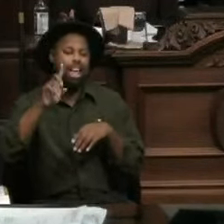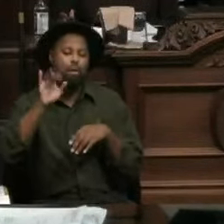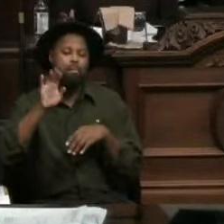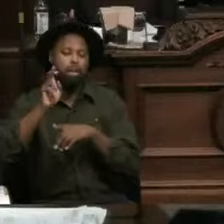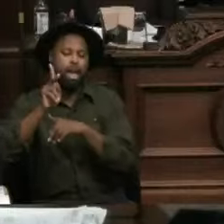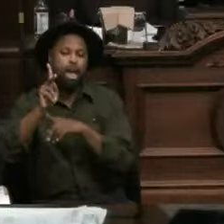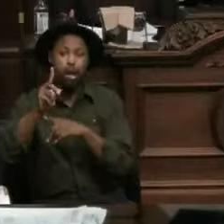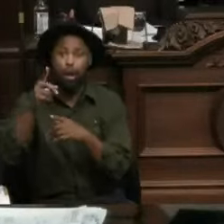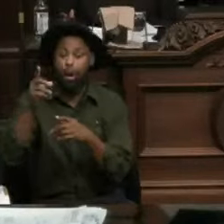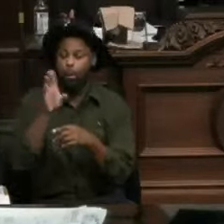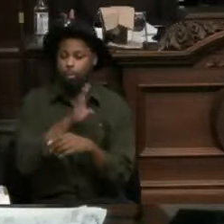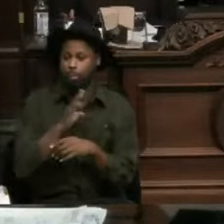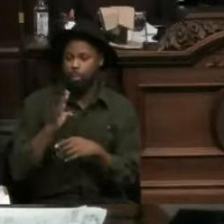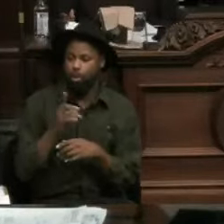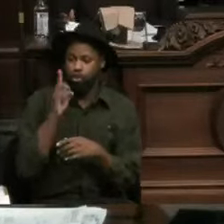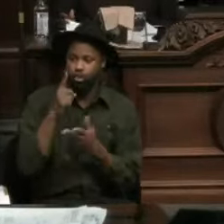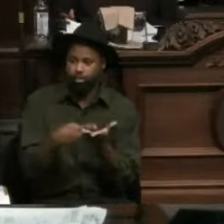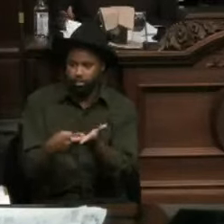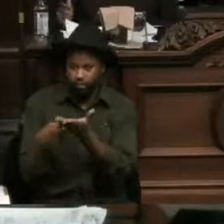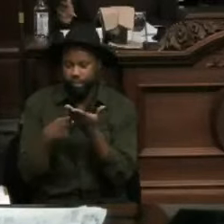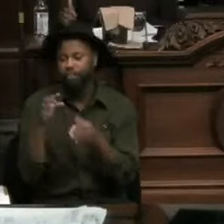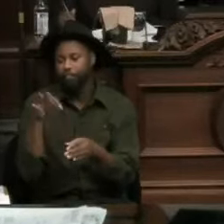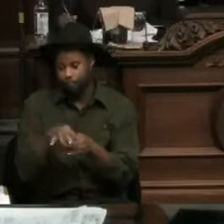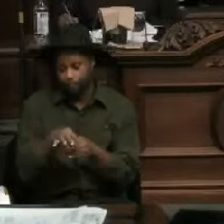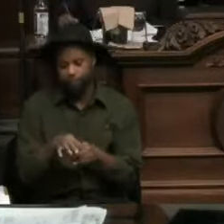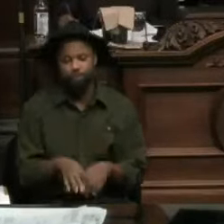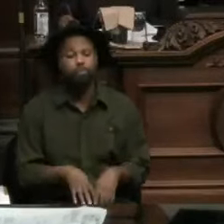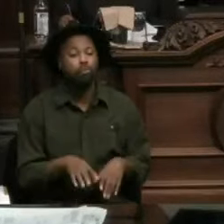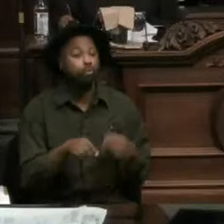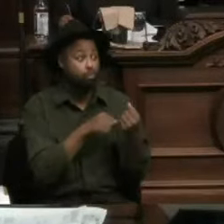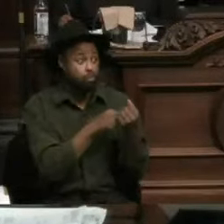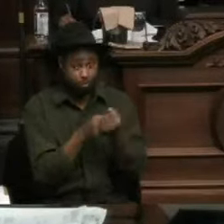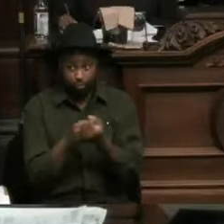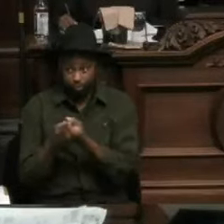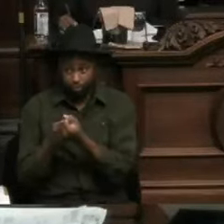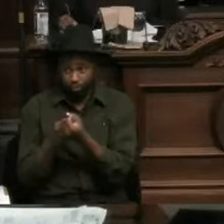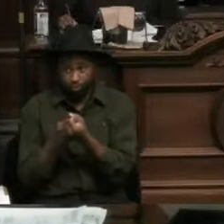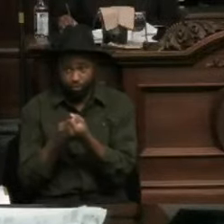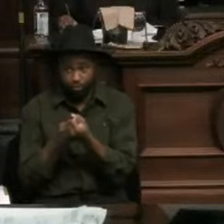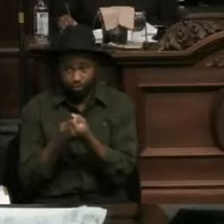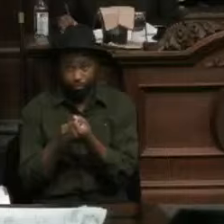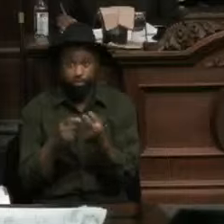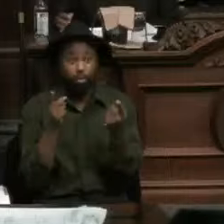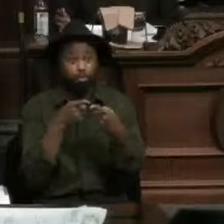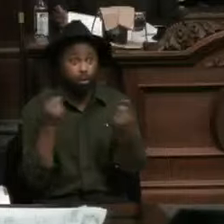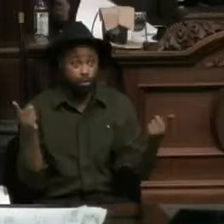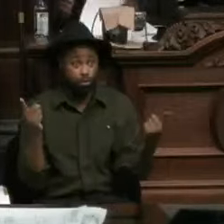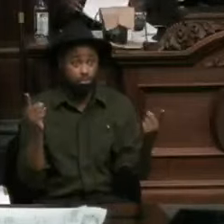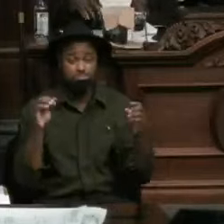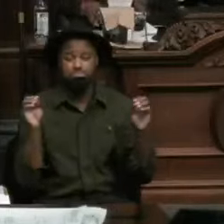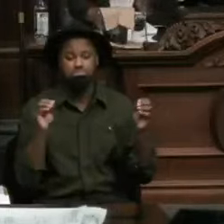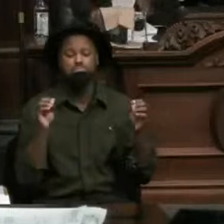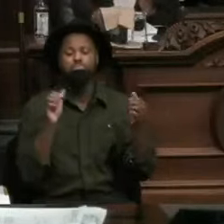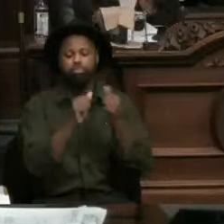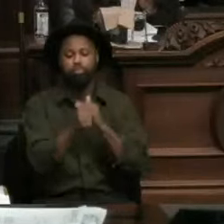discuss and vote on this item. All in favor, please say aye. Aye. Any opposed? Motion